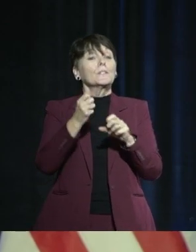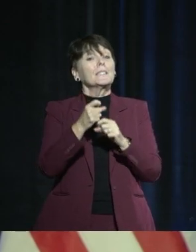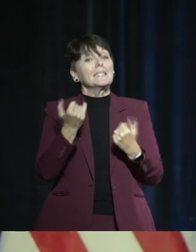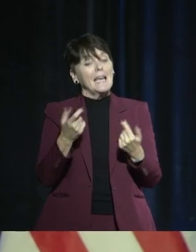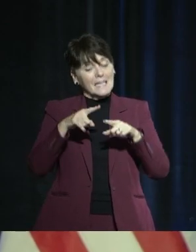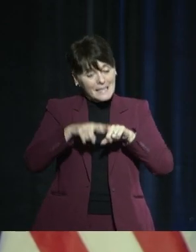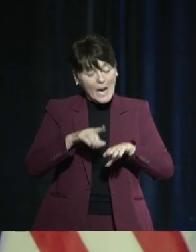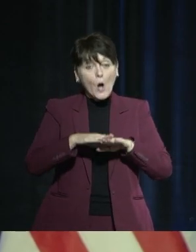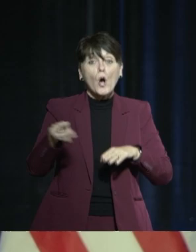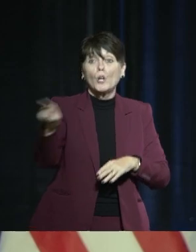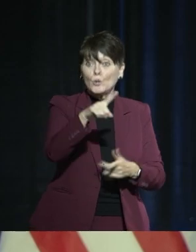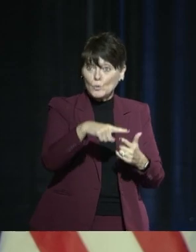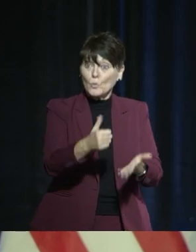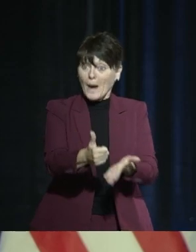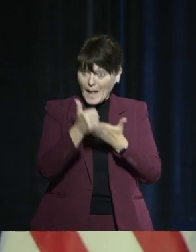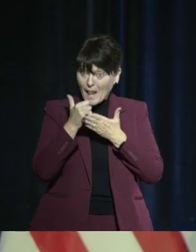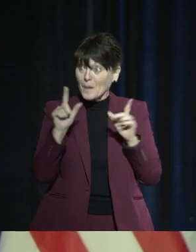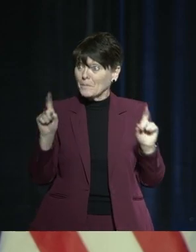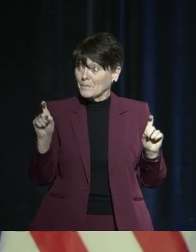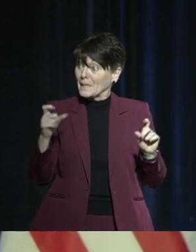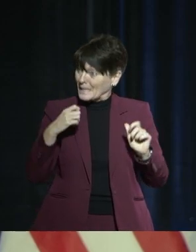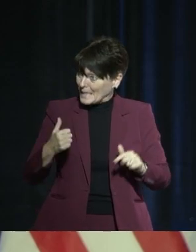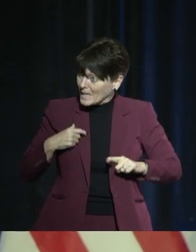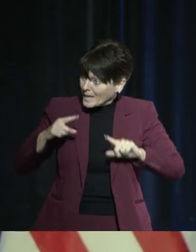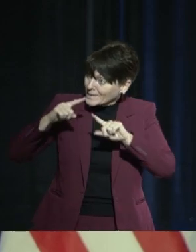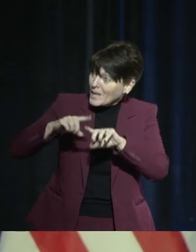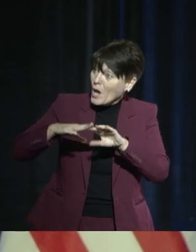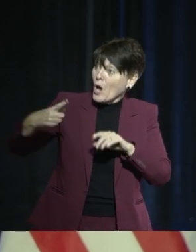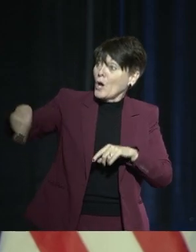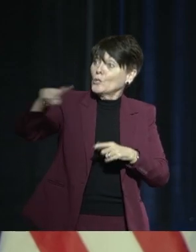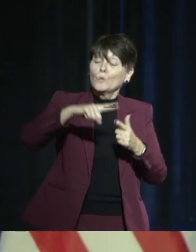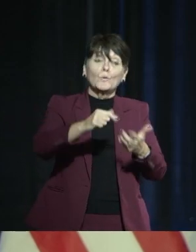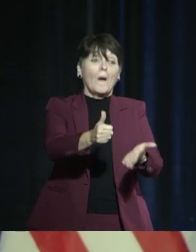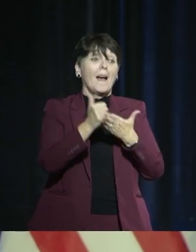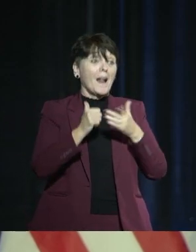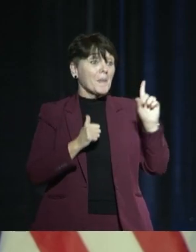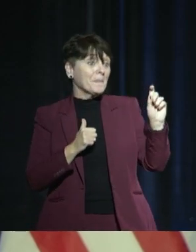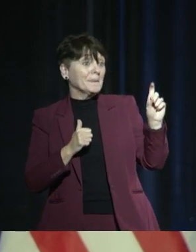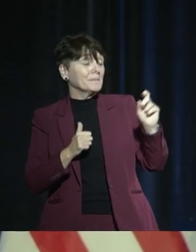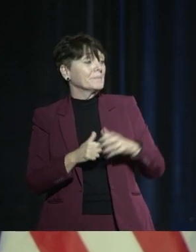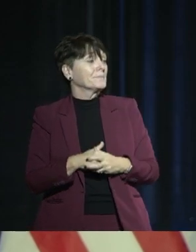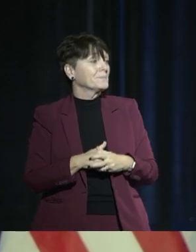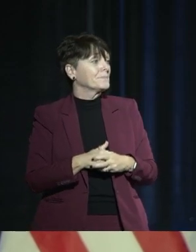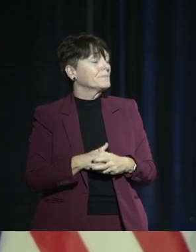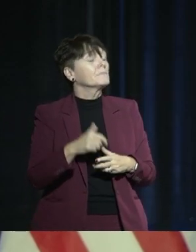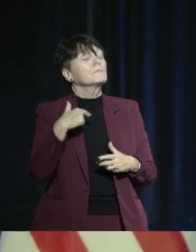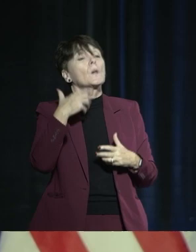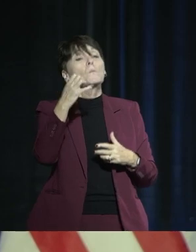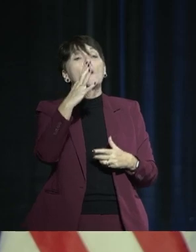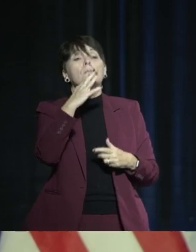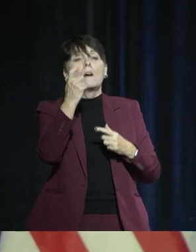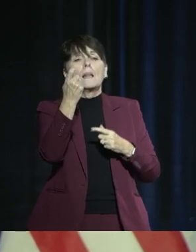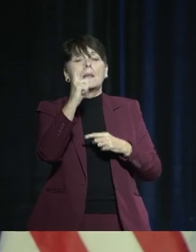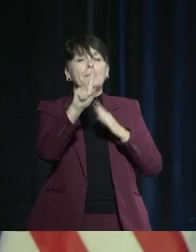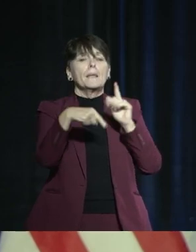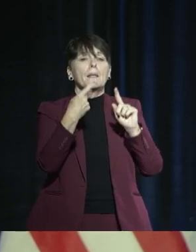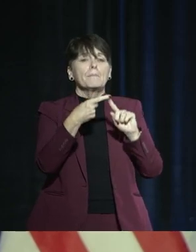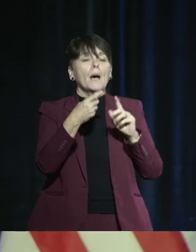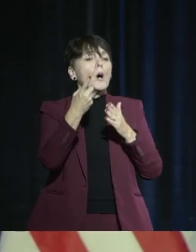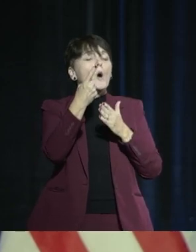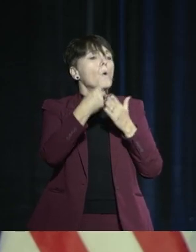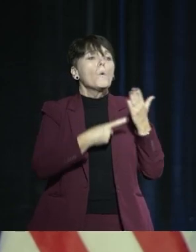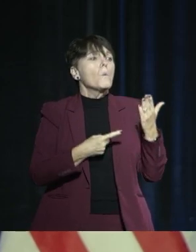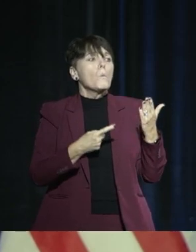you to help? Can we count on you to help? Now, I want to talk a little bit about what's